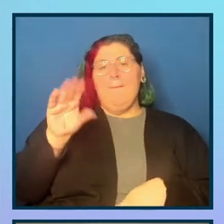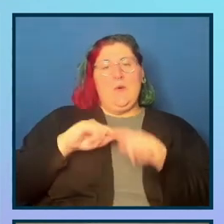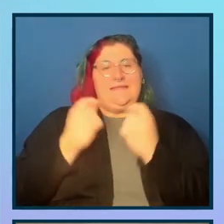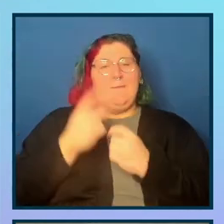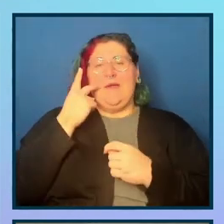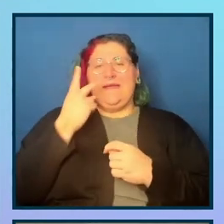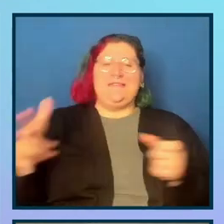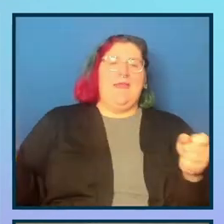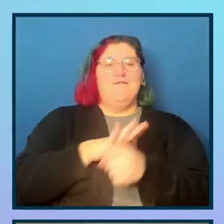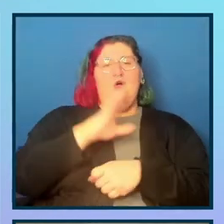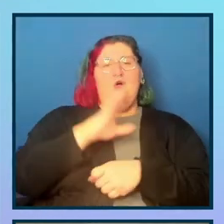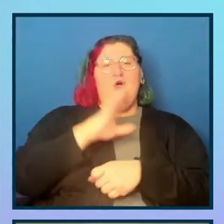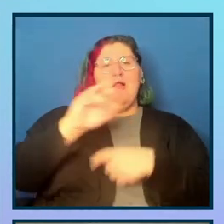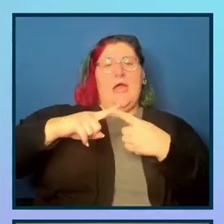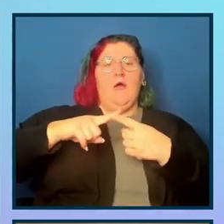So I'm going to get right into a demo.